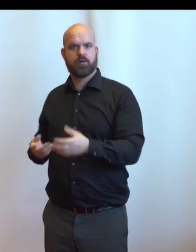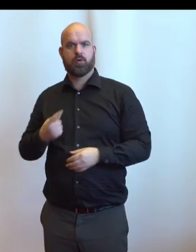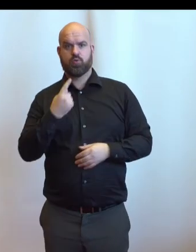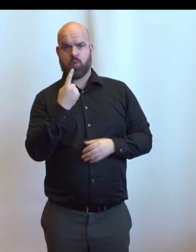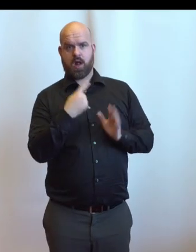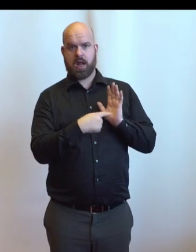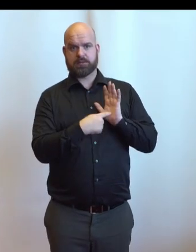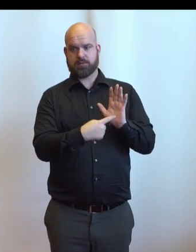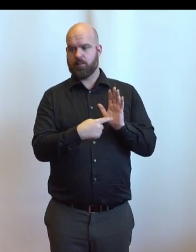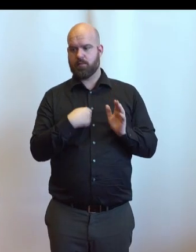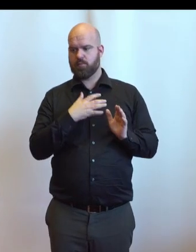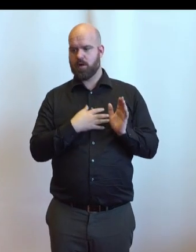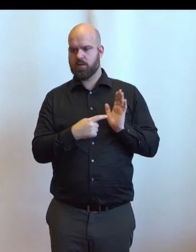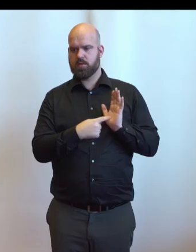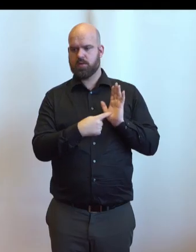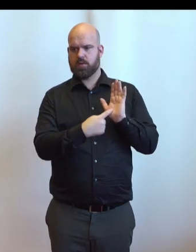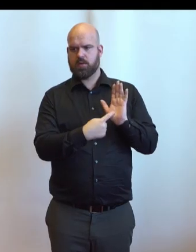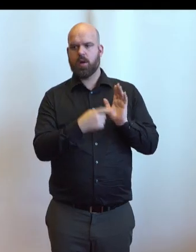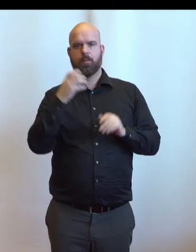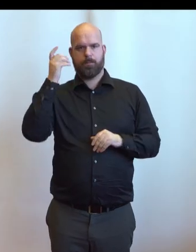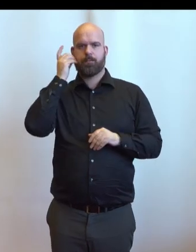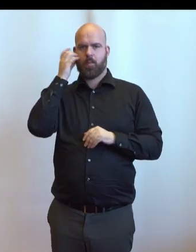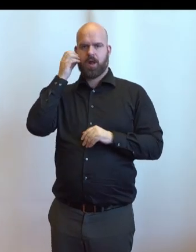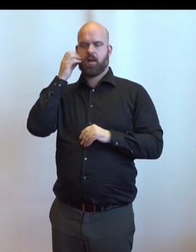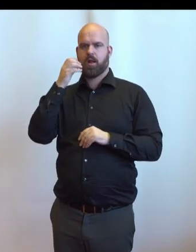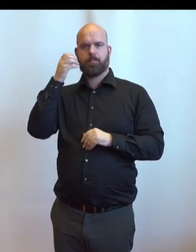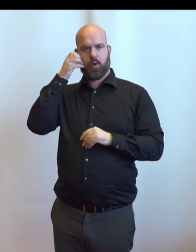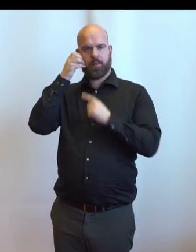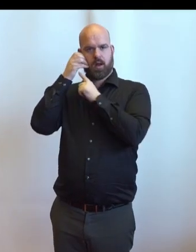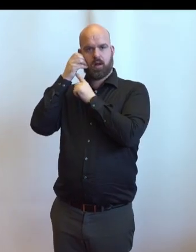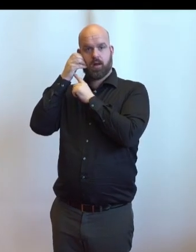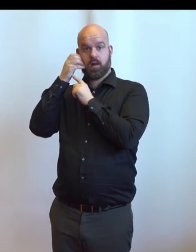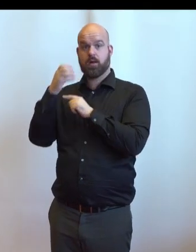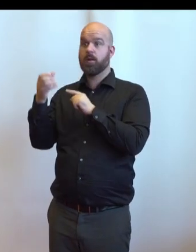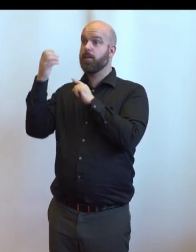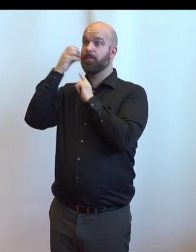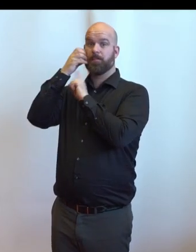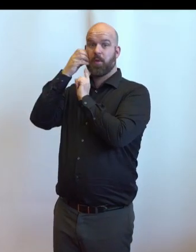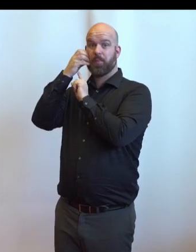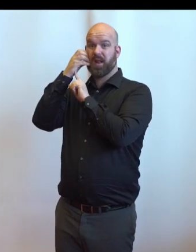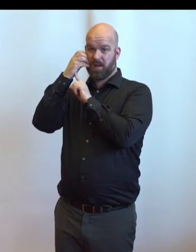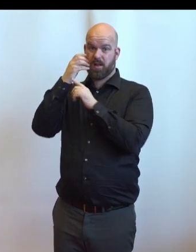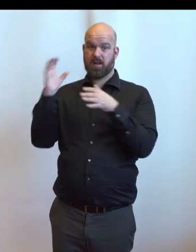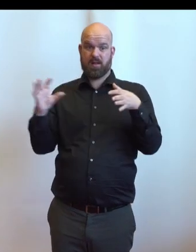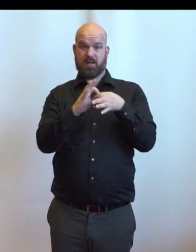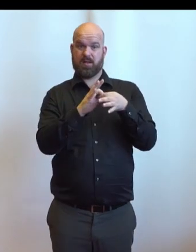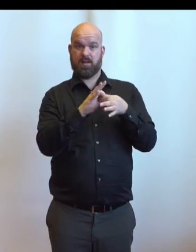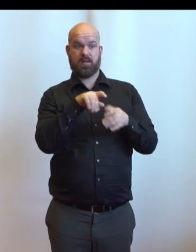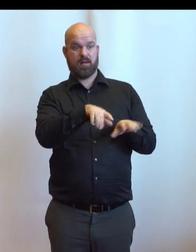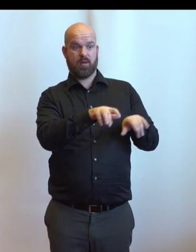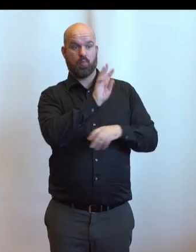clients are developed not only on the web, but also for to be used mobile by your smartphone,